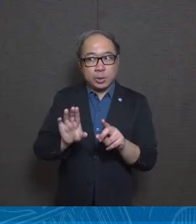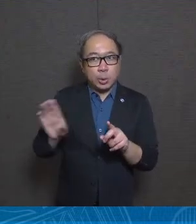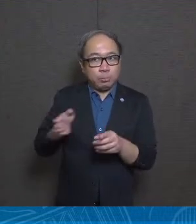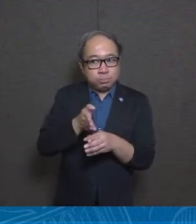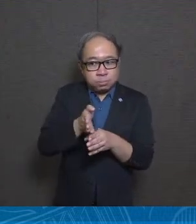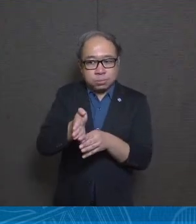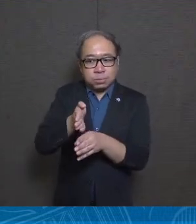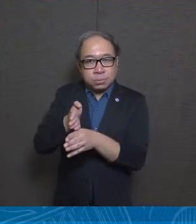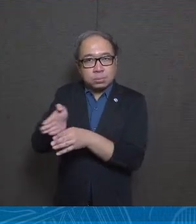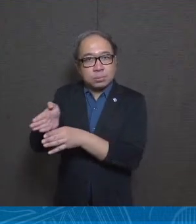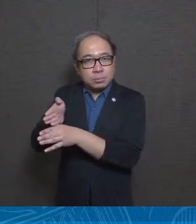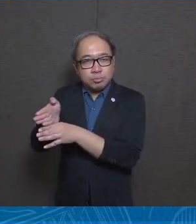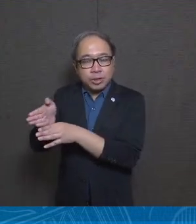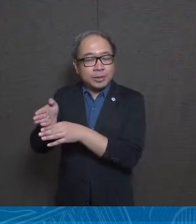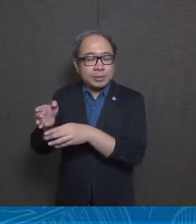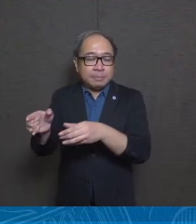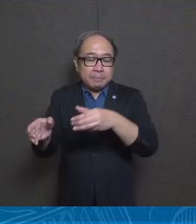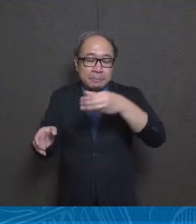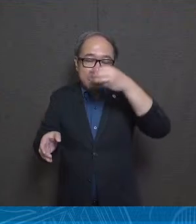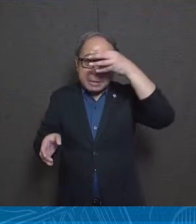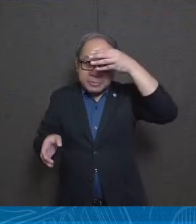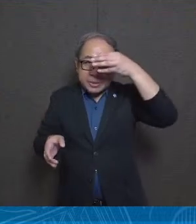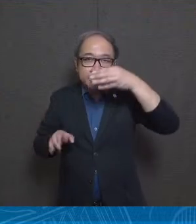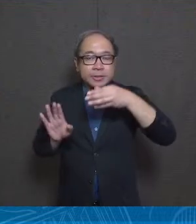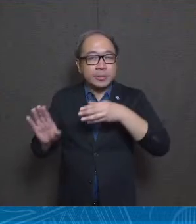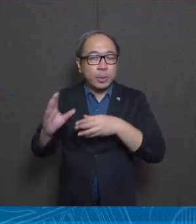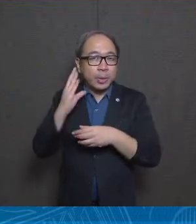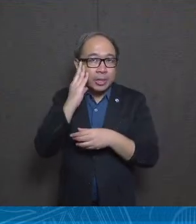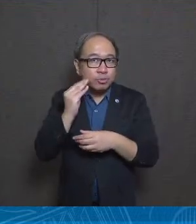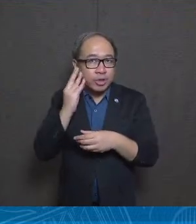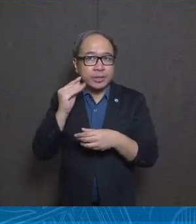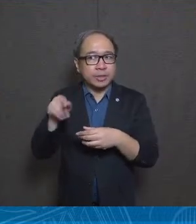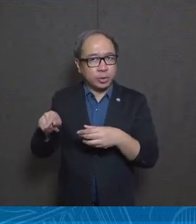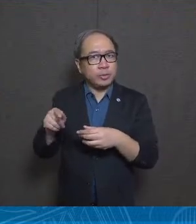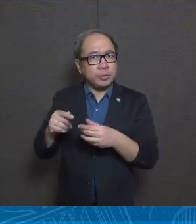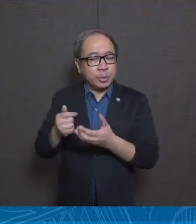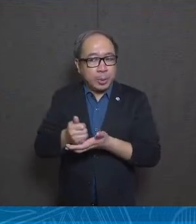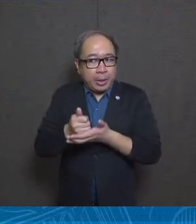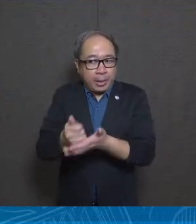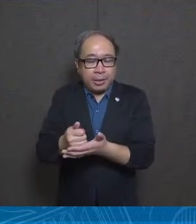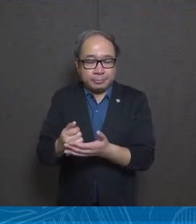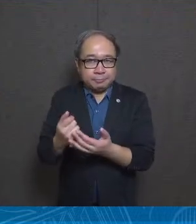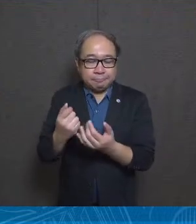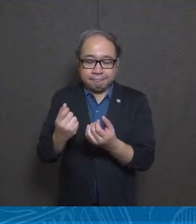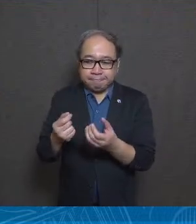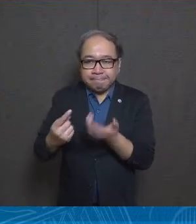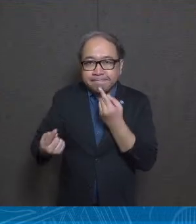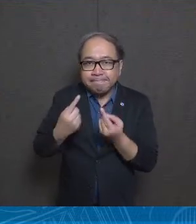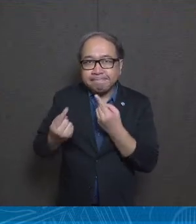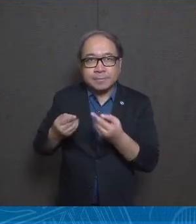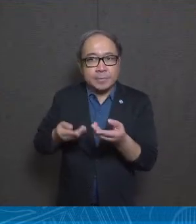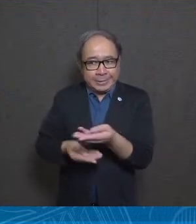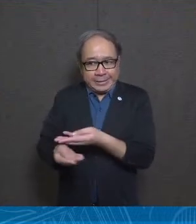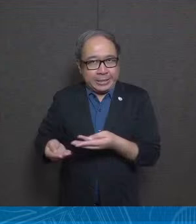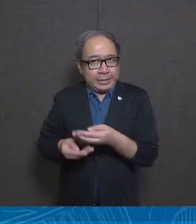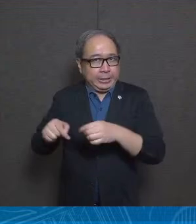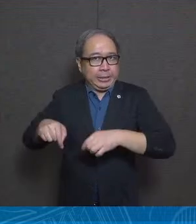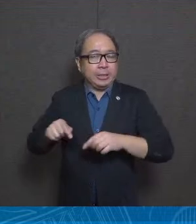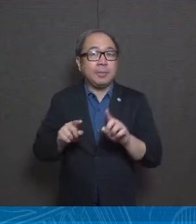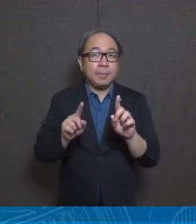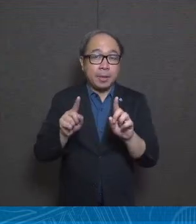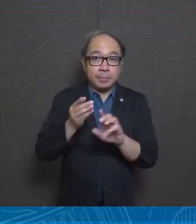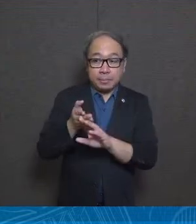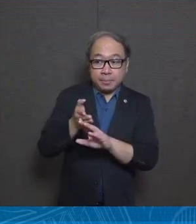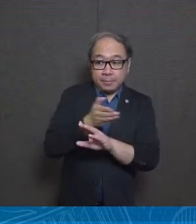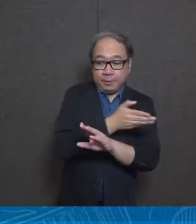expertise and experience. They will contribute to very insightful discussions in this session. But before we go into